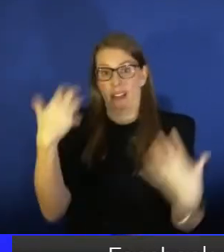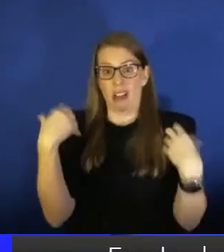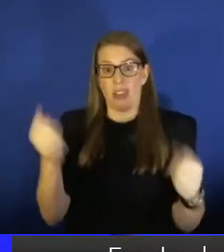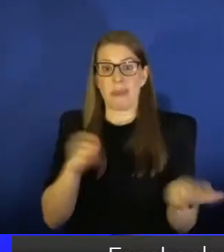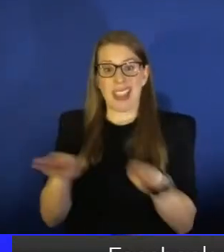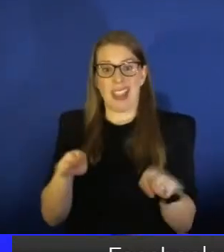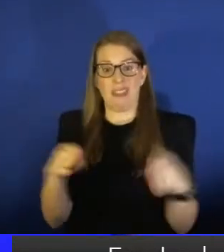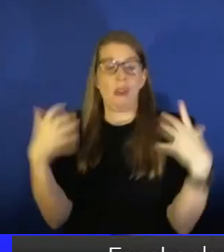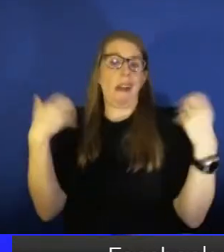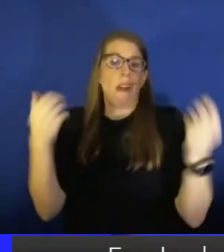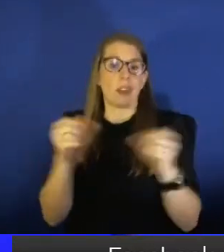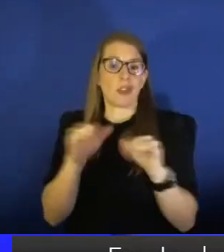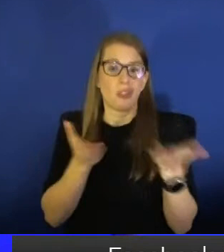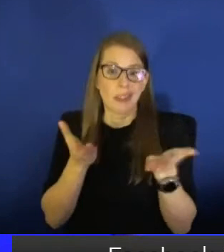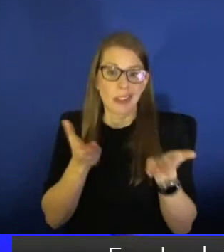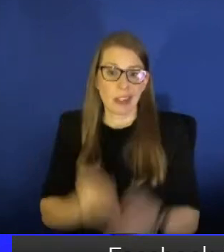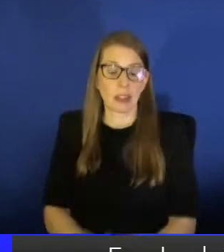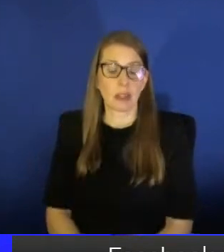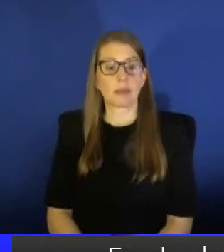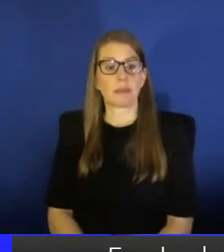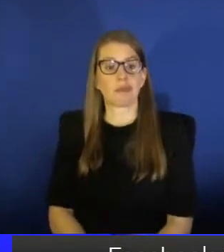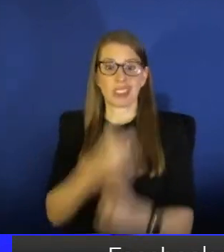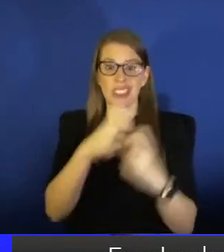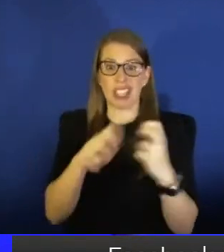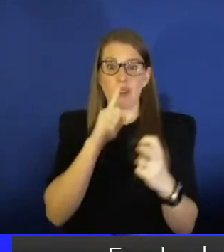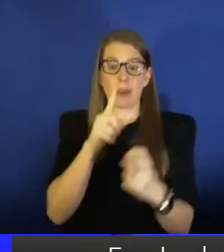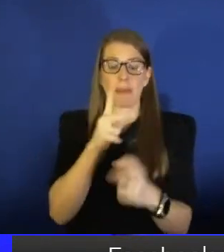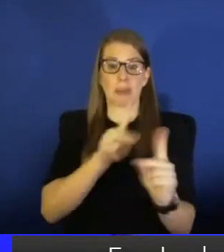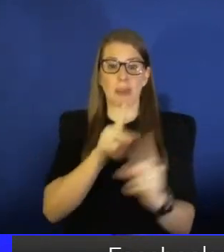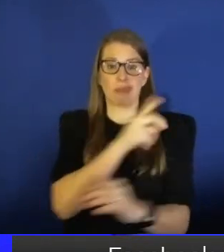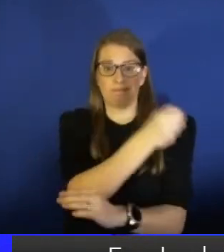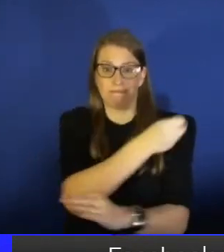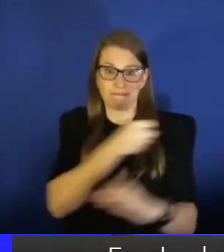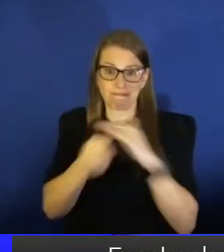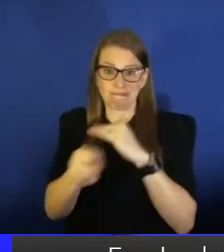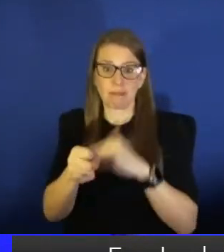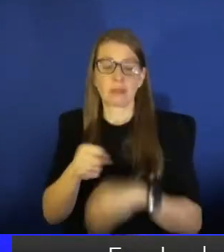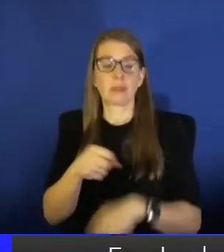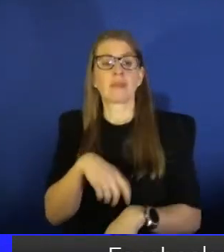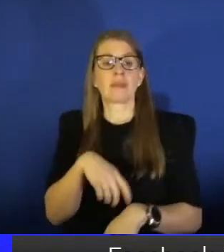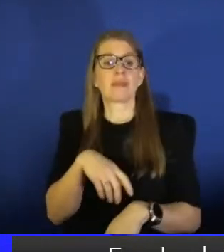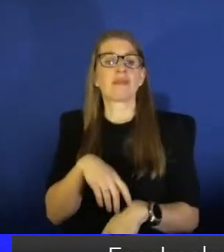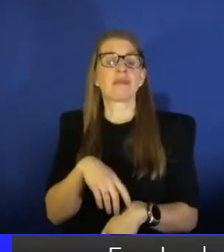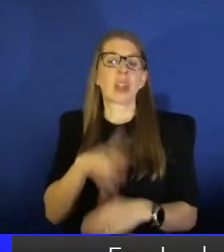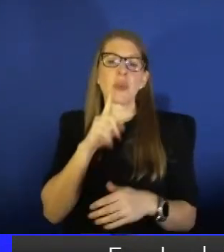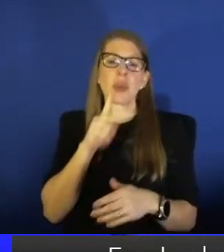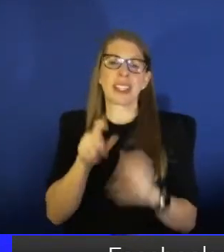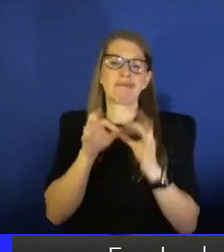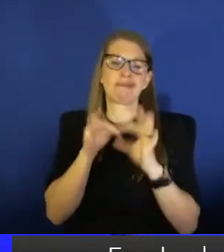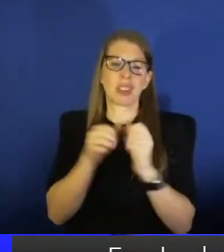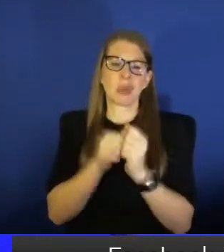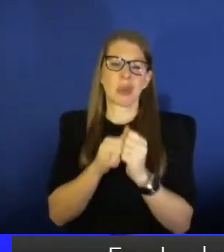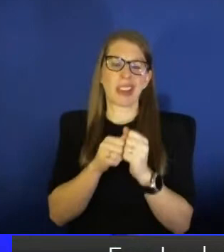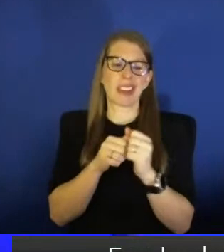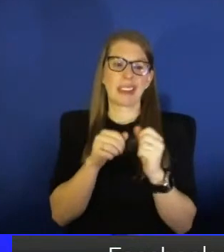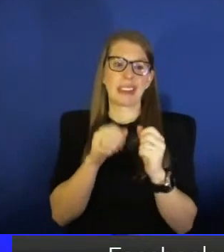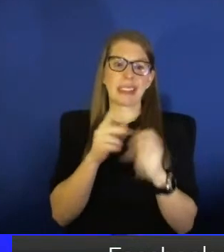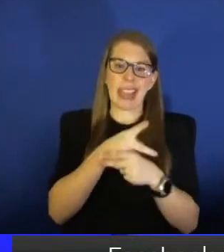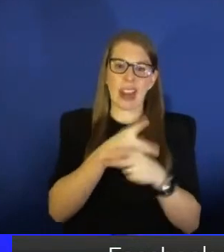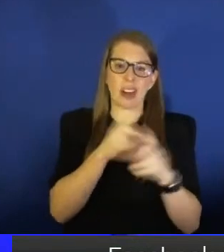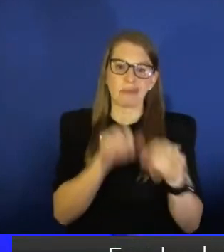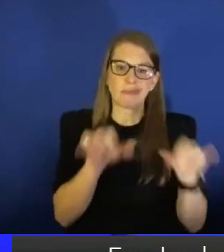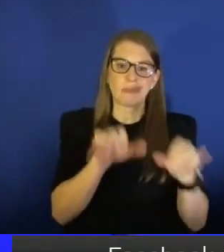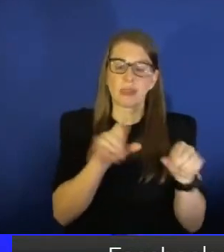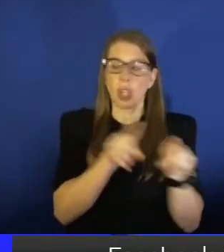services. And it was a little bit to do with the continuity of care, as well as how do we integrate that in with primary